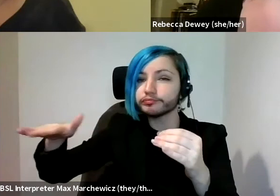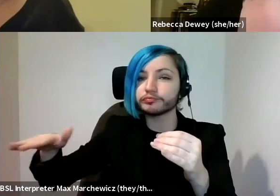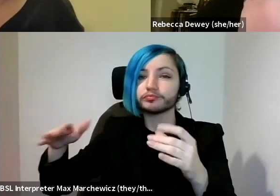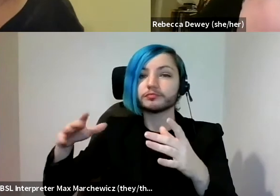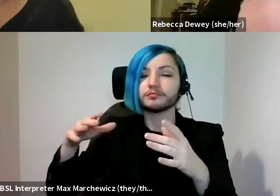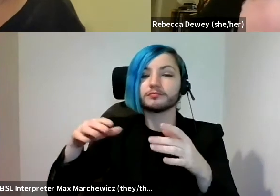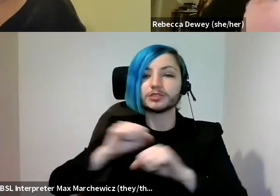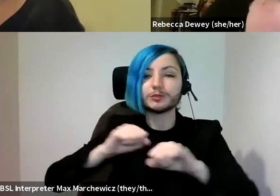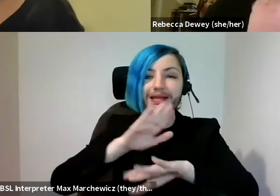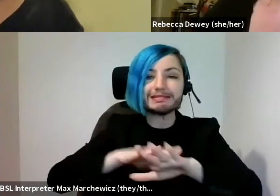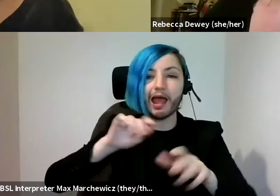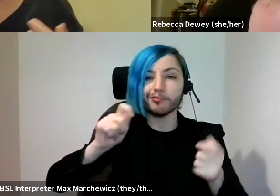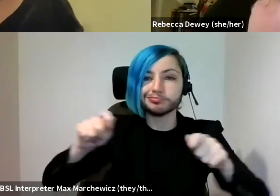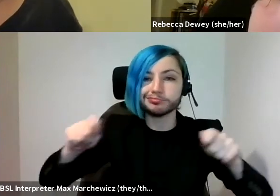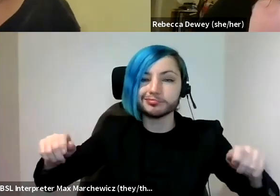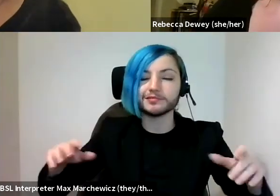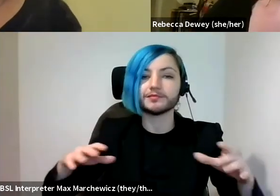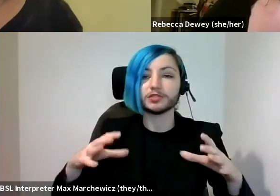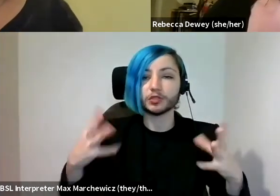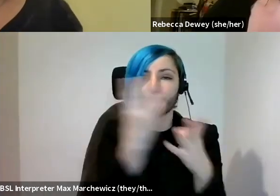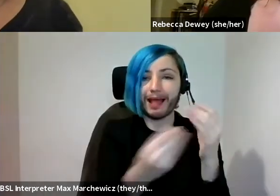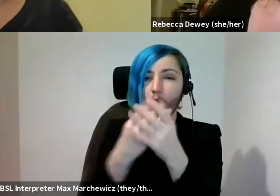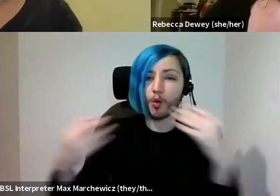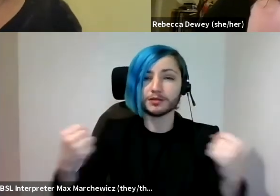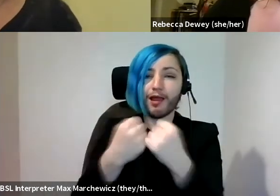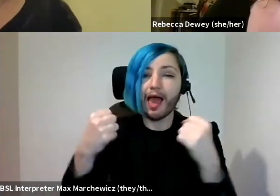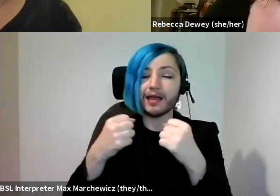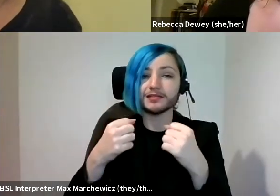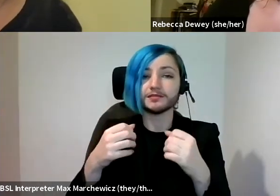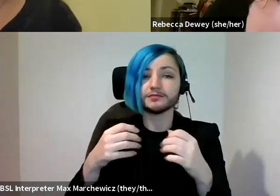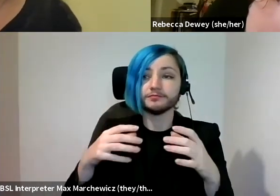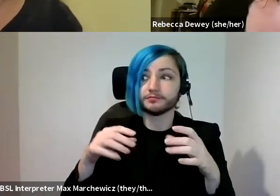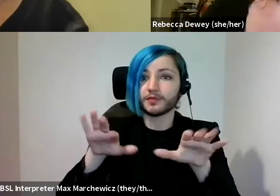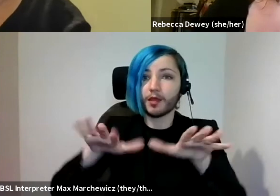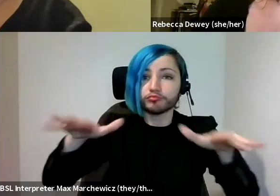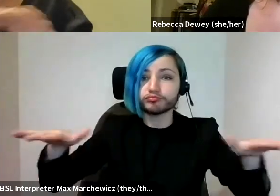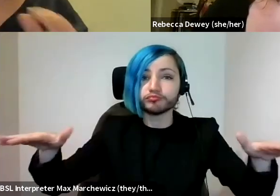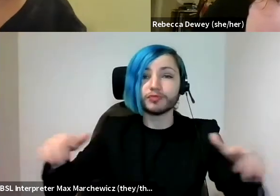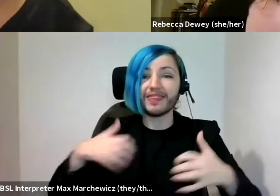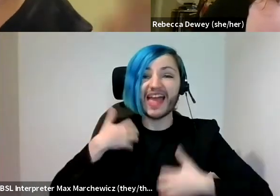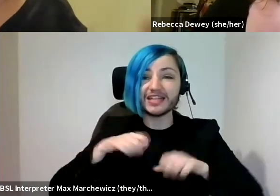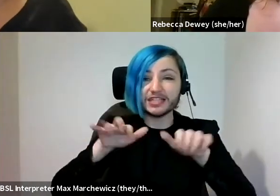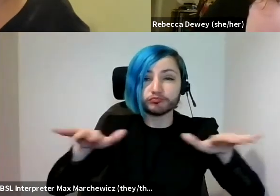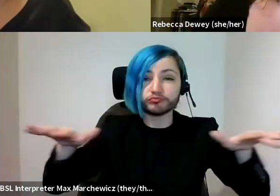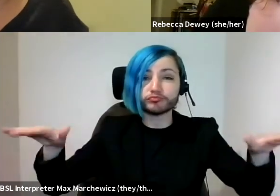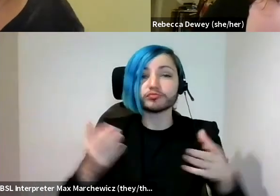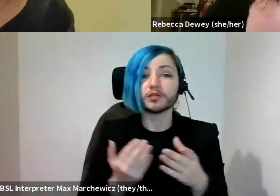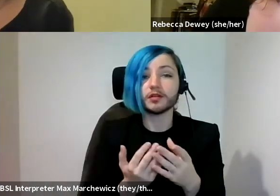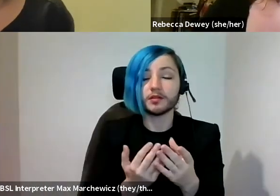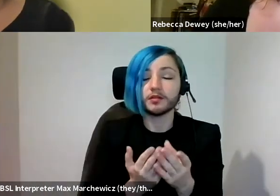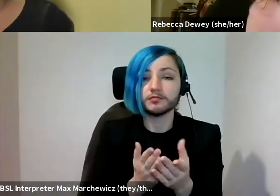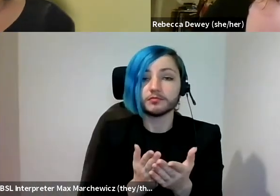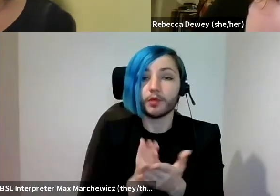black holes, and they are radiating energy through gravitational waves, through the energy that goes into